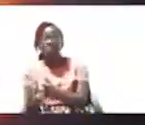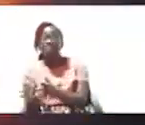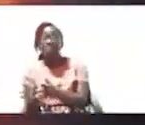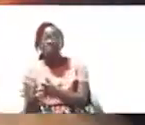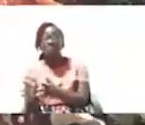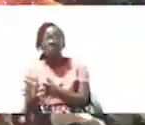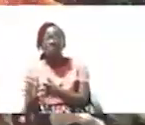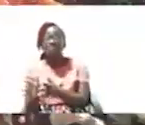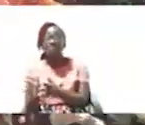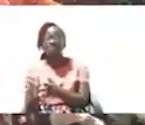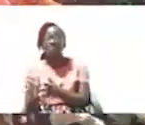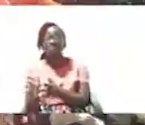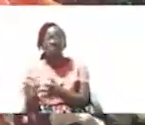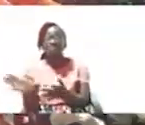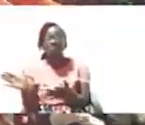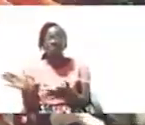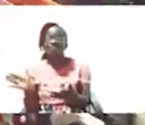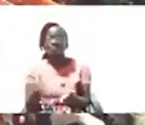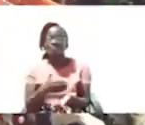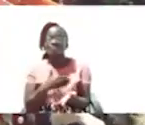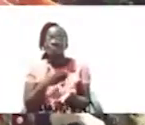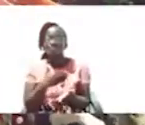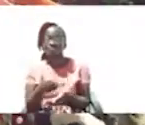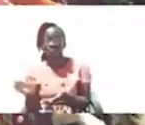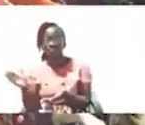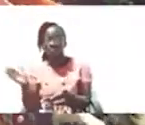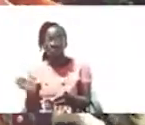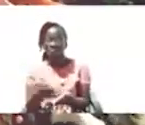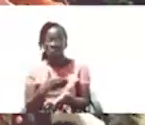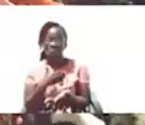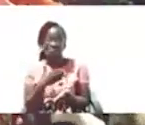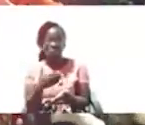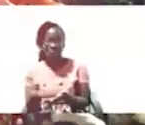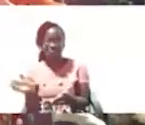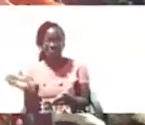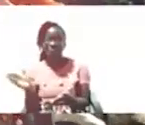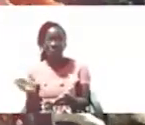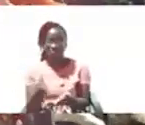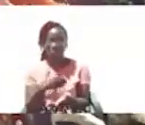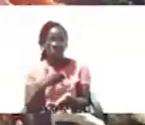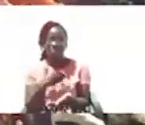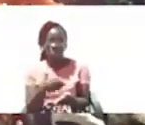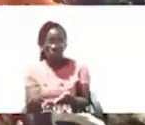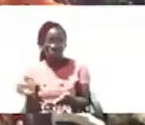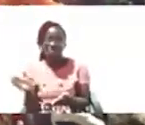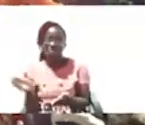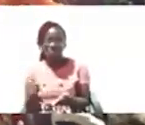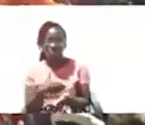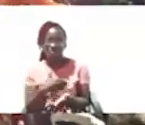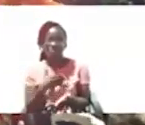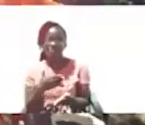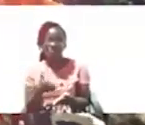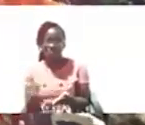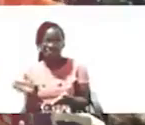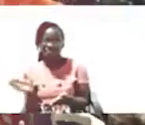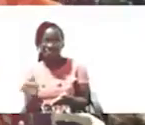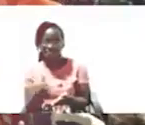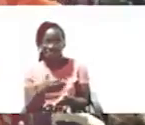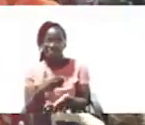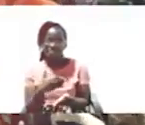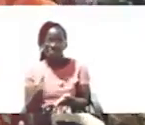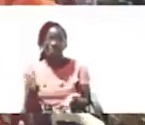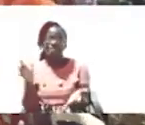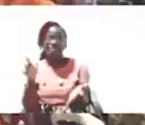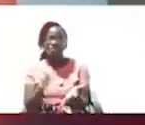Jesus. Jesus Christ the same. Yesterday, today, and forever is mine. Oh,